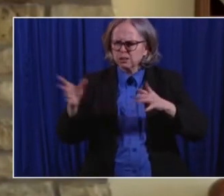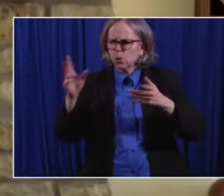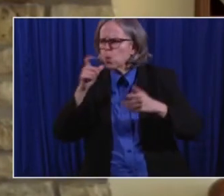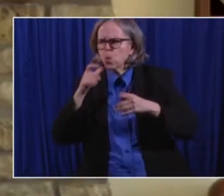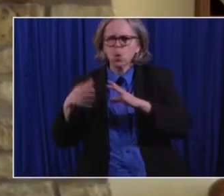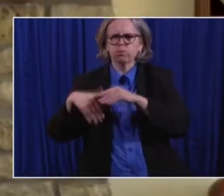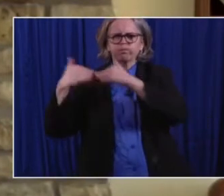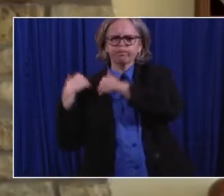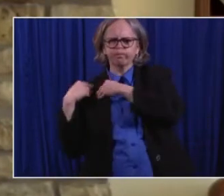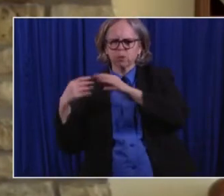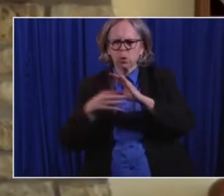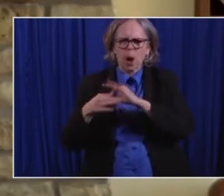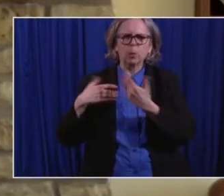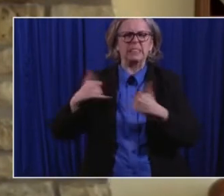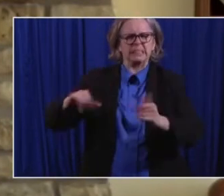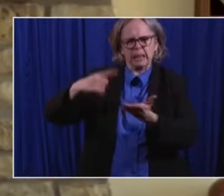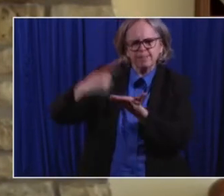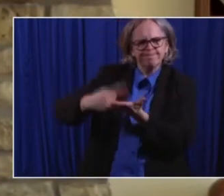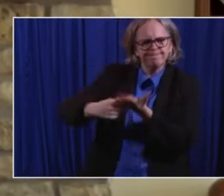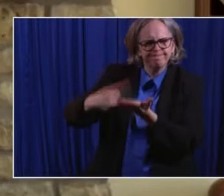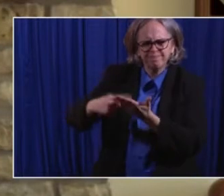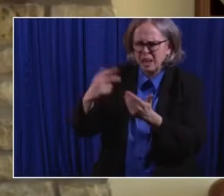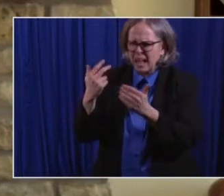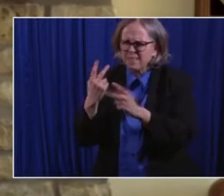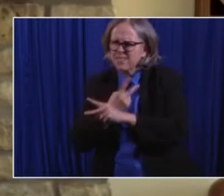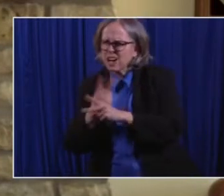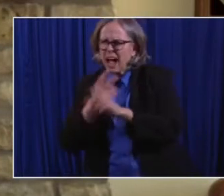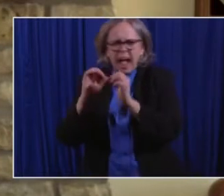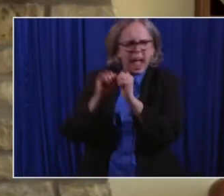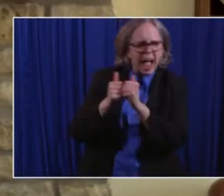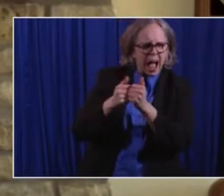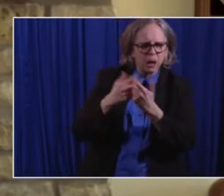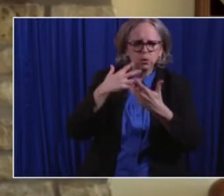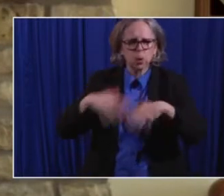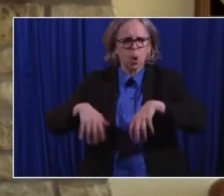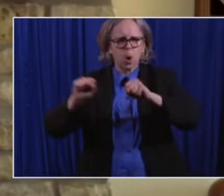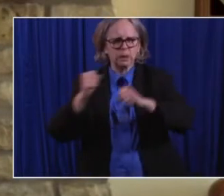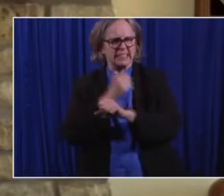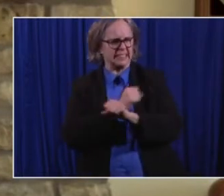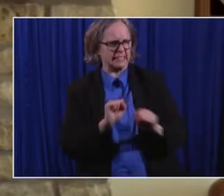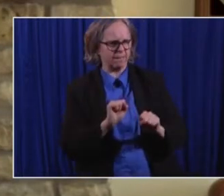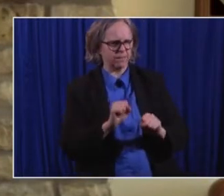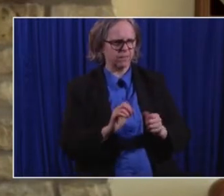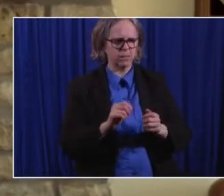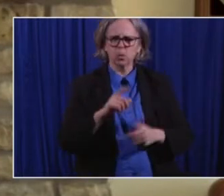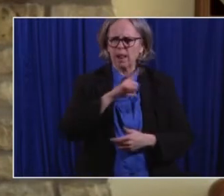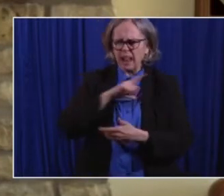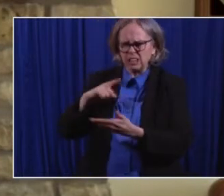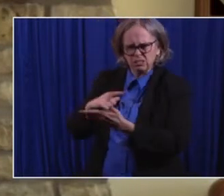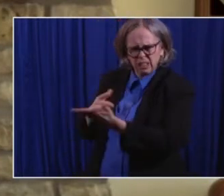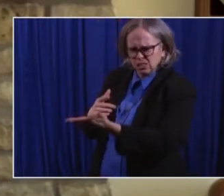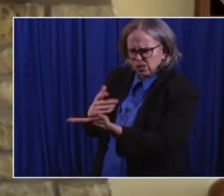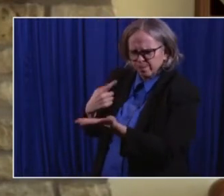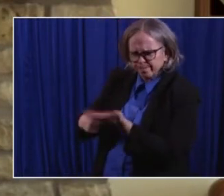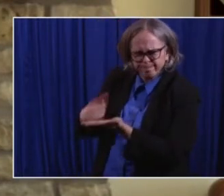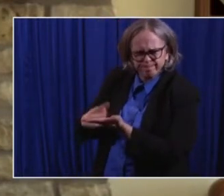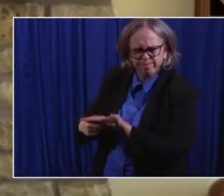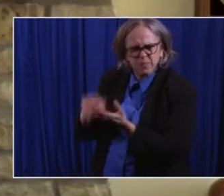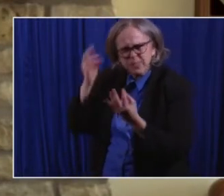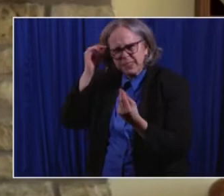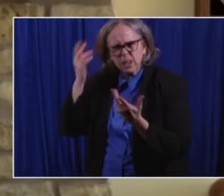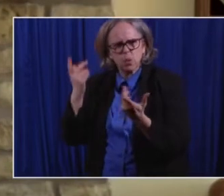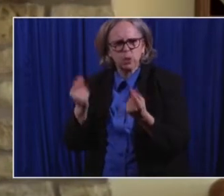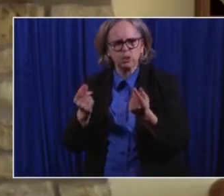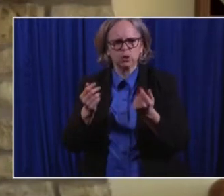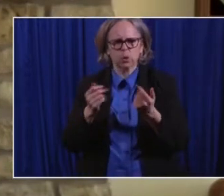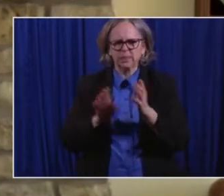talking to other leaders around the state, talking to members of the General Assembly to come out with the best and safest protocols for our fairs, our